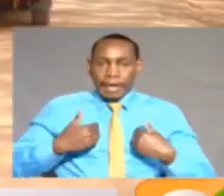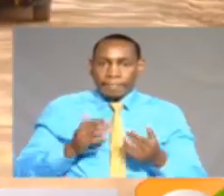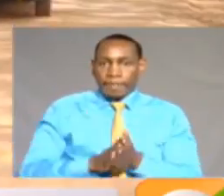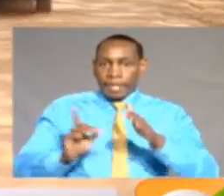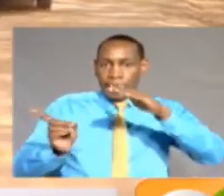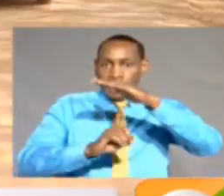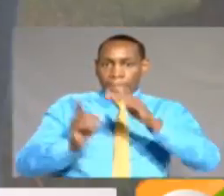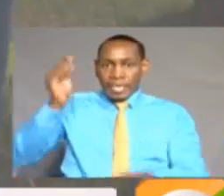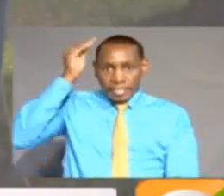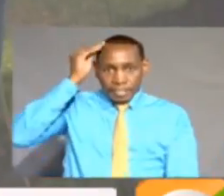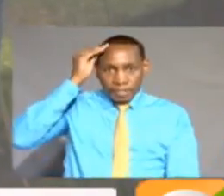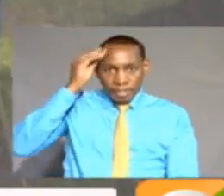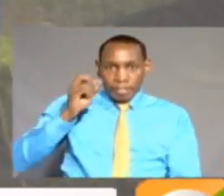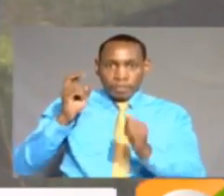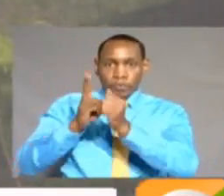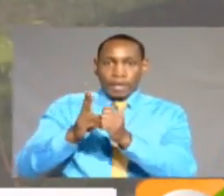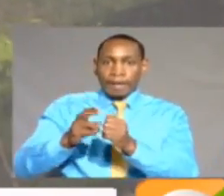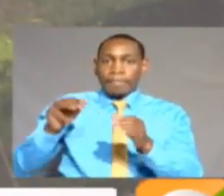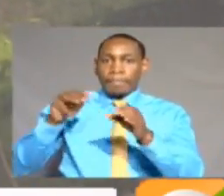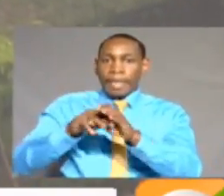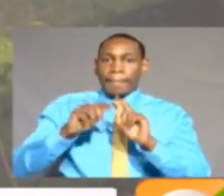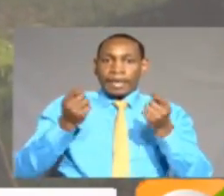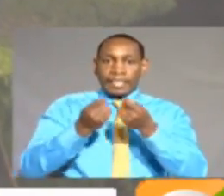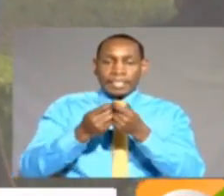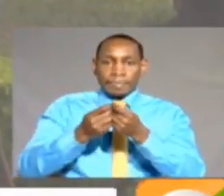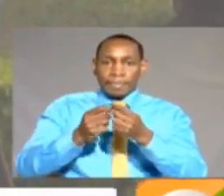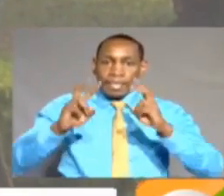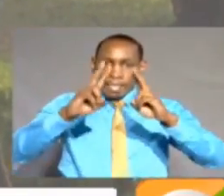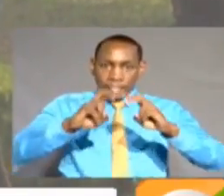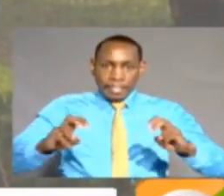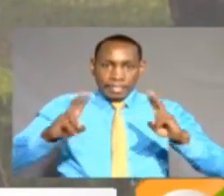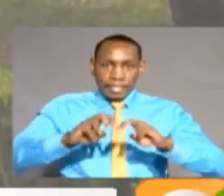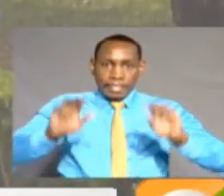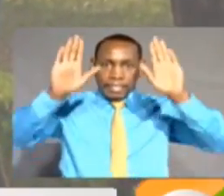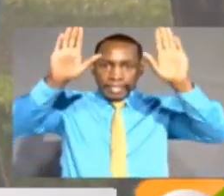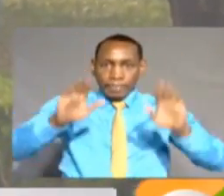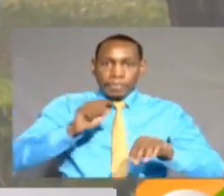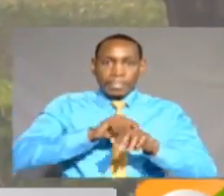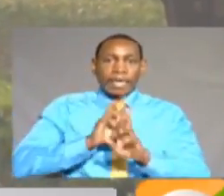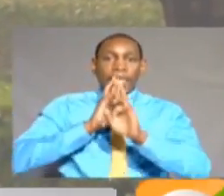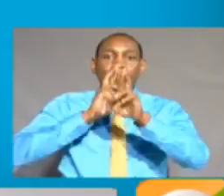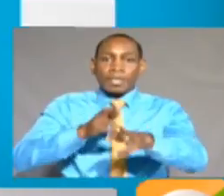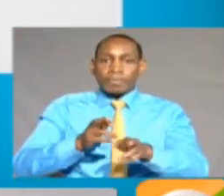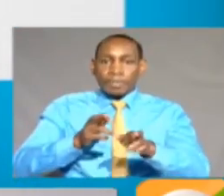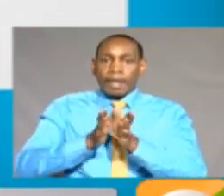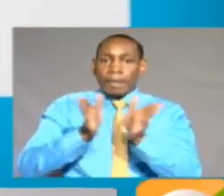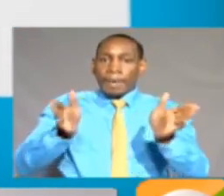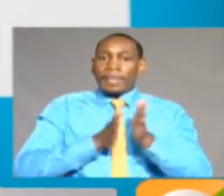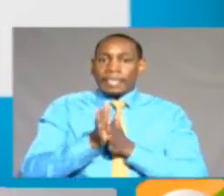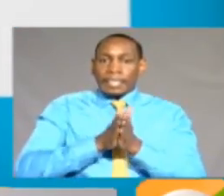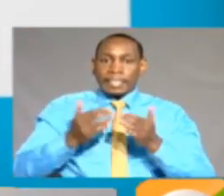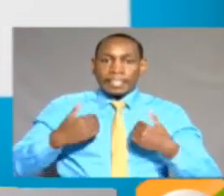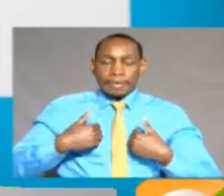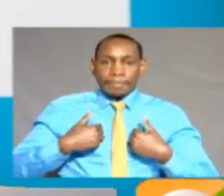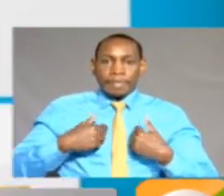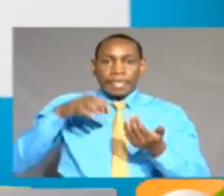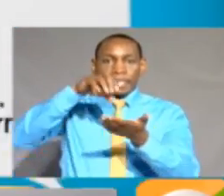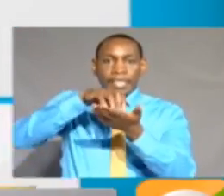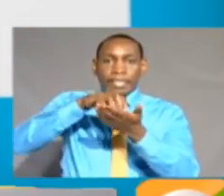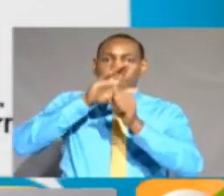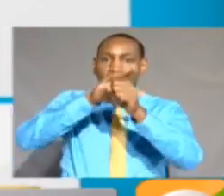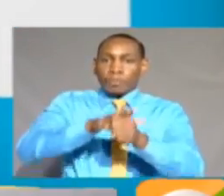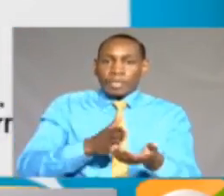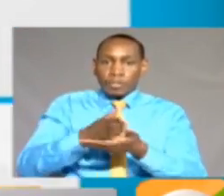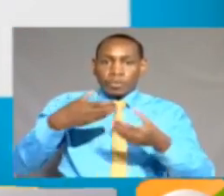The Ministry of Education's 12-member team's findings will be crucial in the outcome of great public interest. But cases of bullying